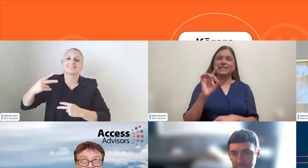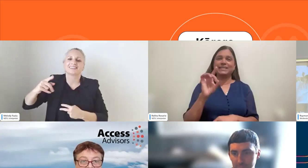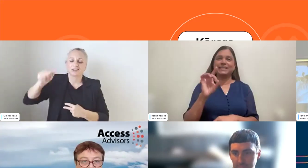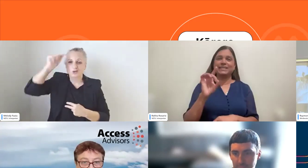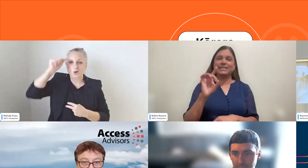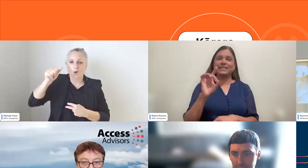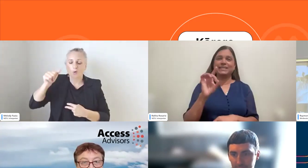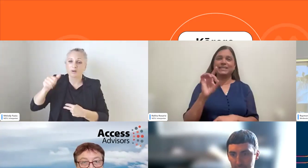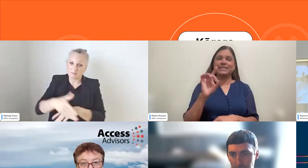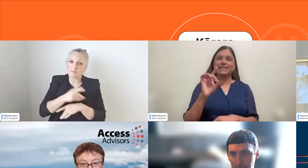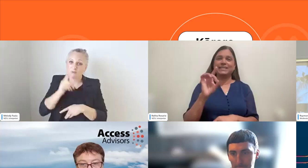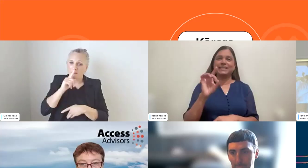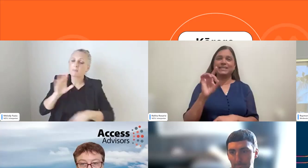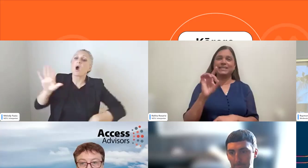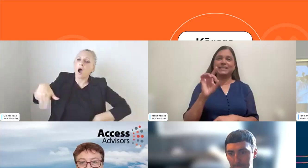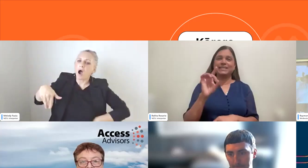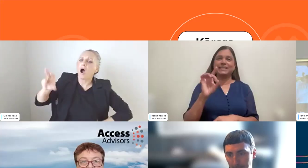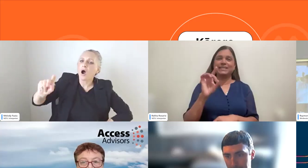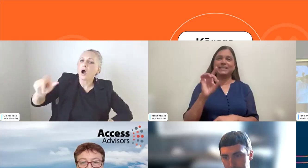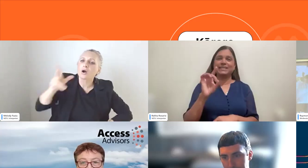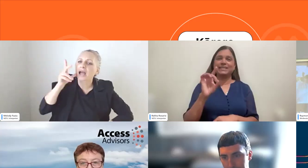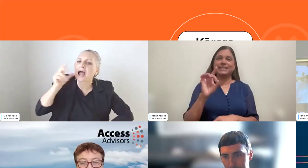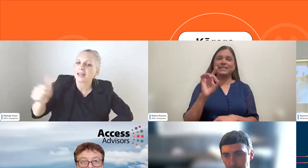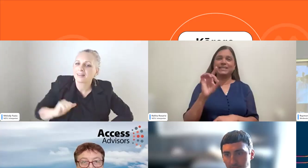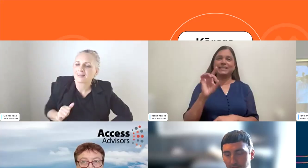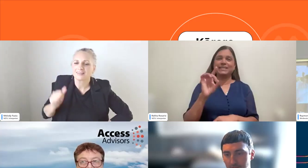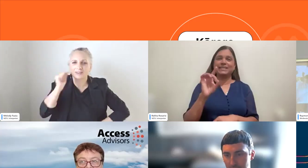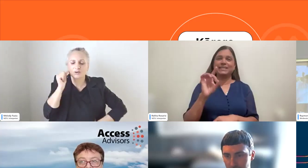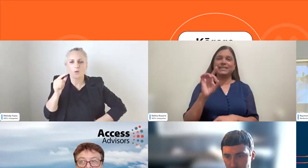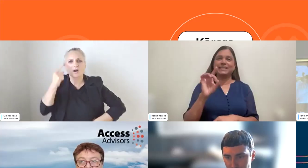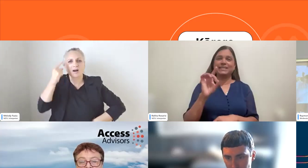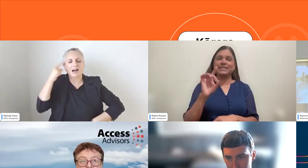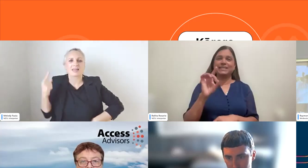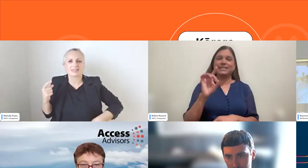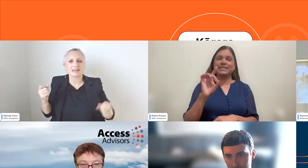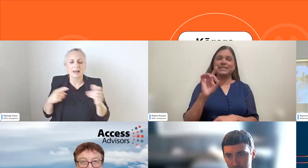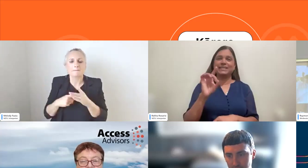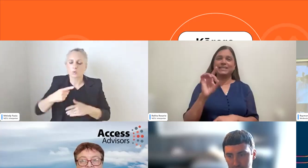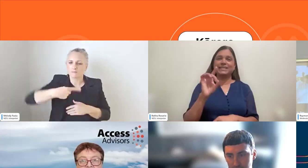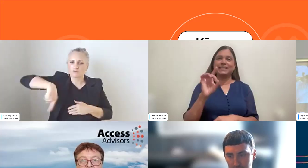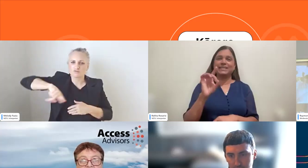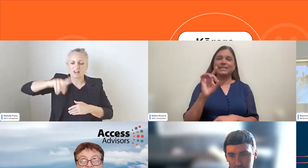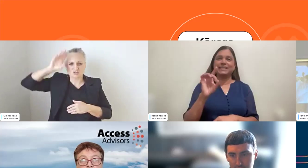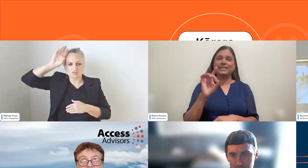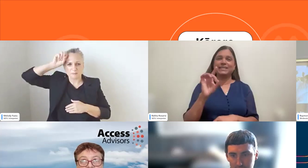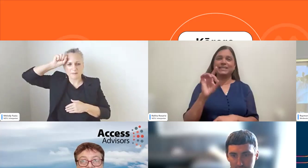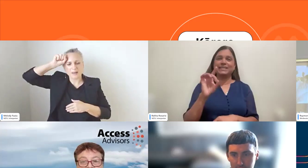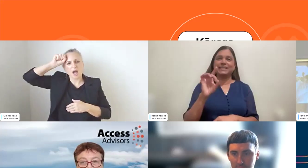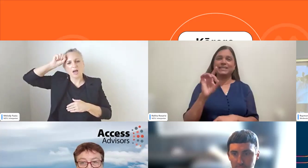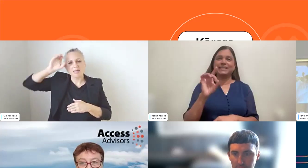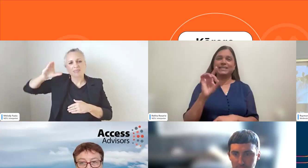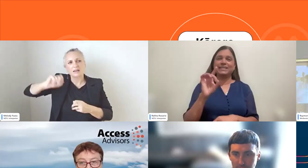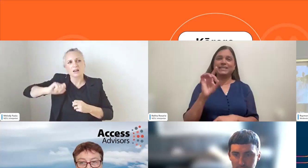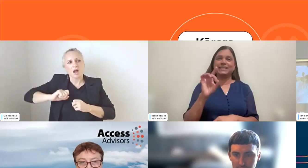to get the solutions that we need. And I think it's really important for us to remember that